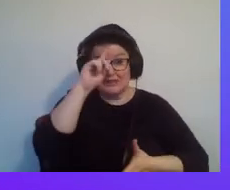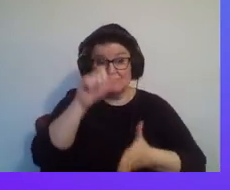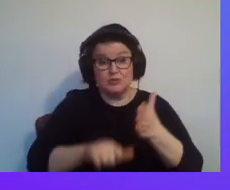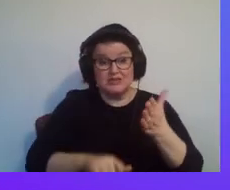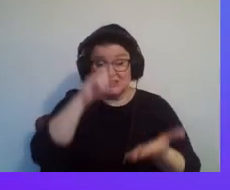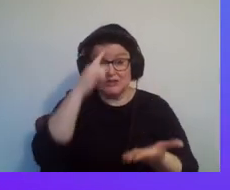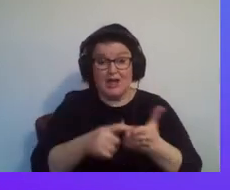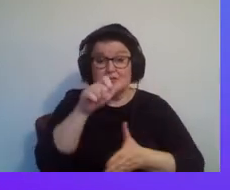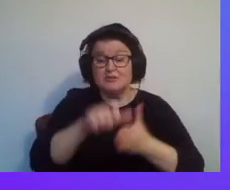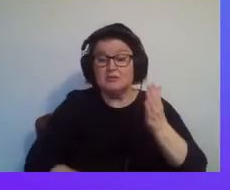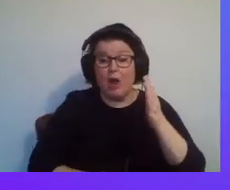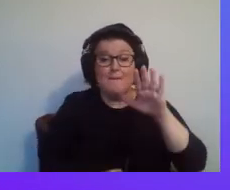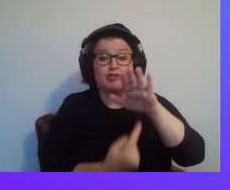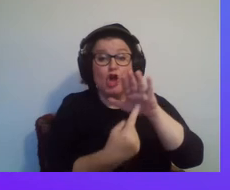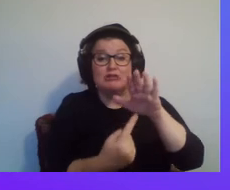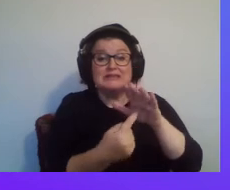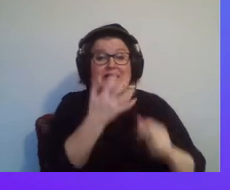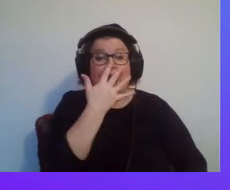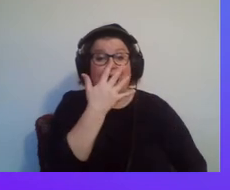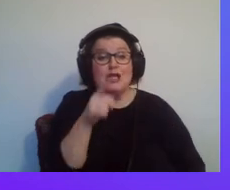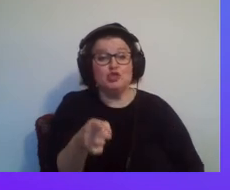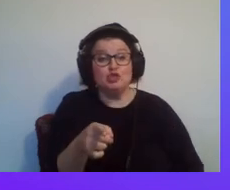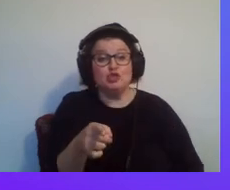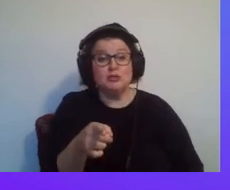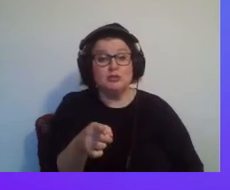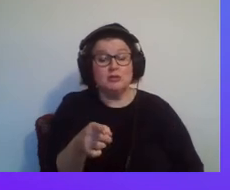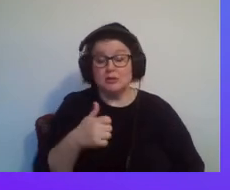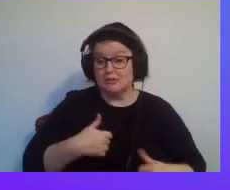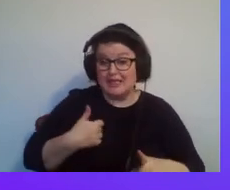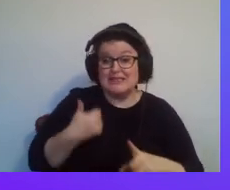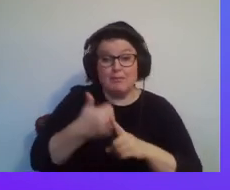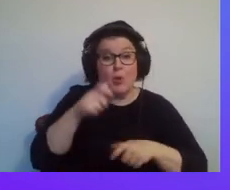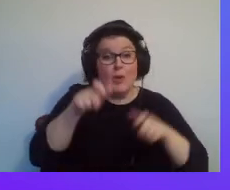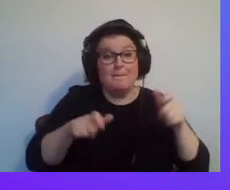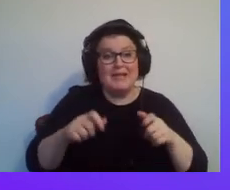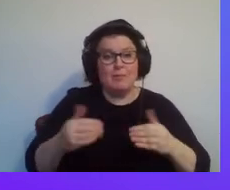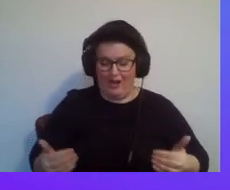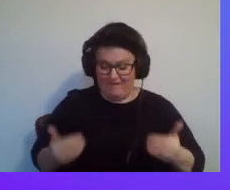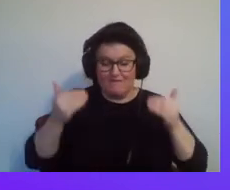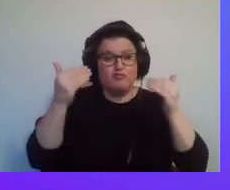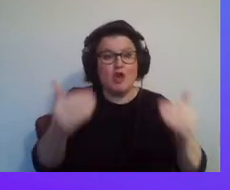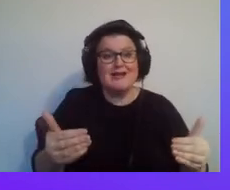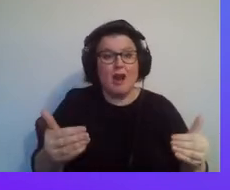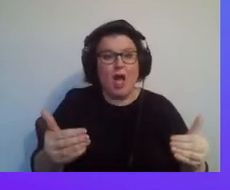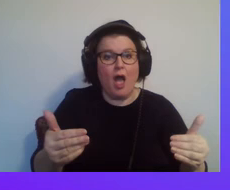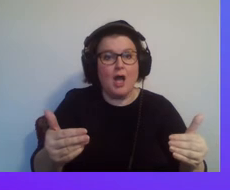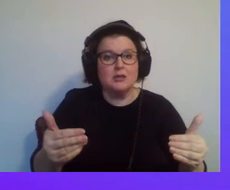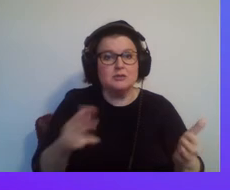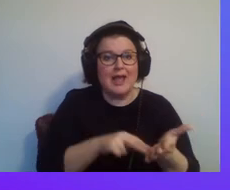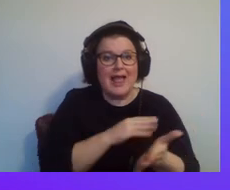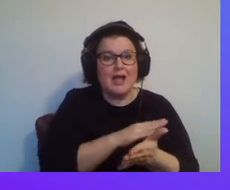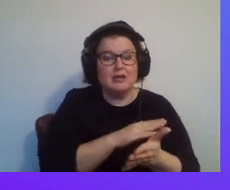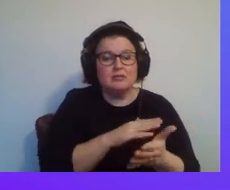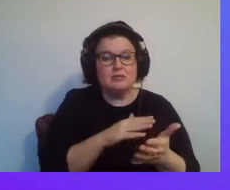right. And what about helping out those on the front line? I had another